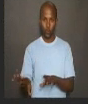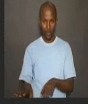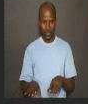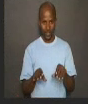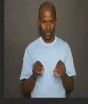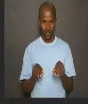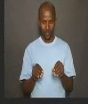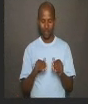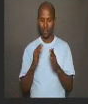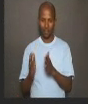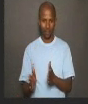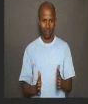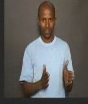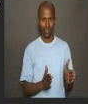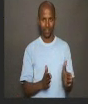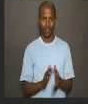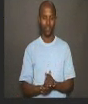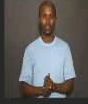Students, let's get ready.